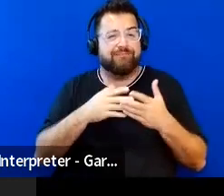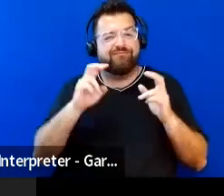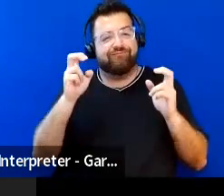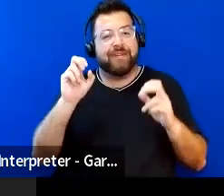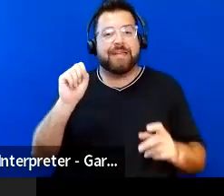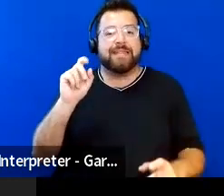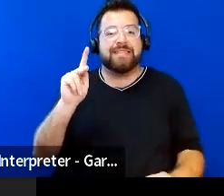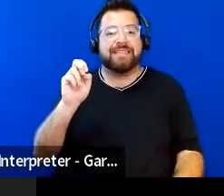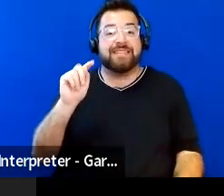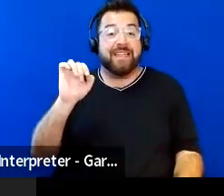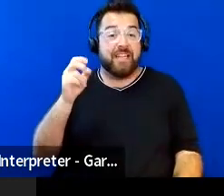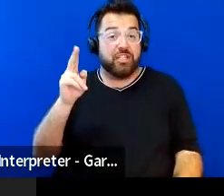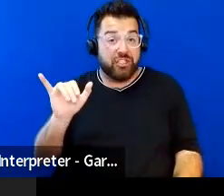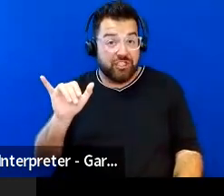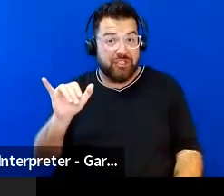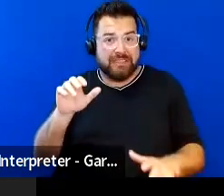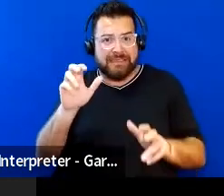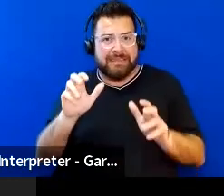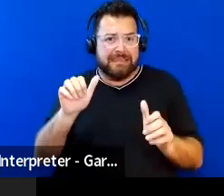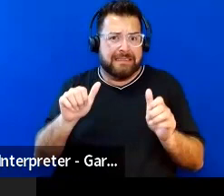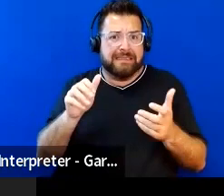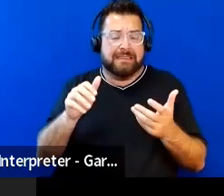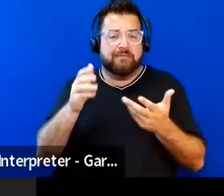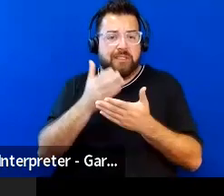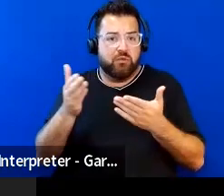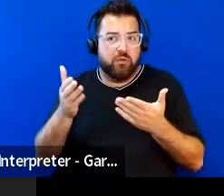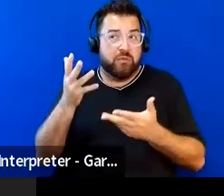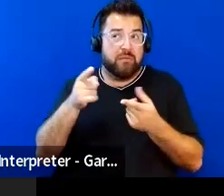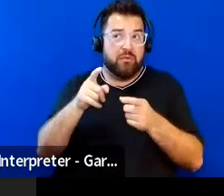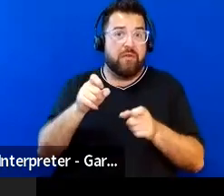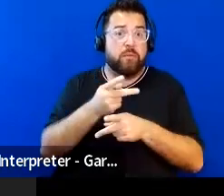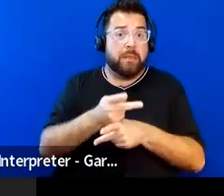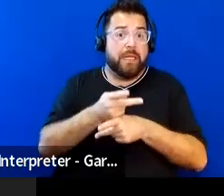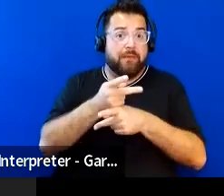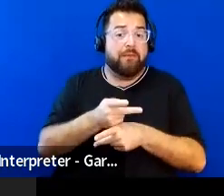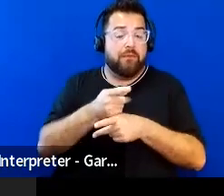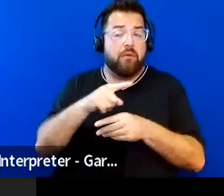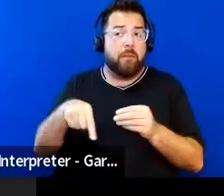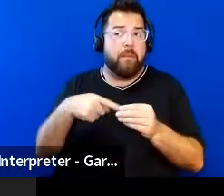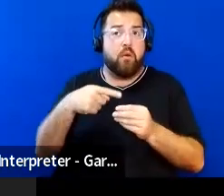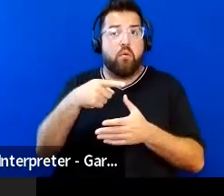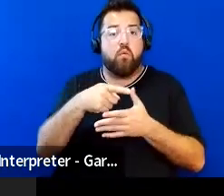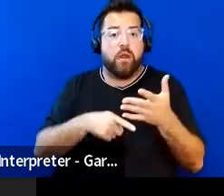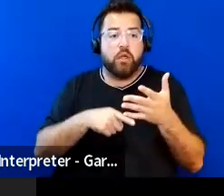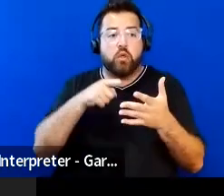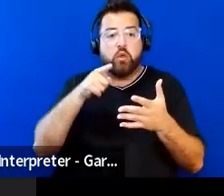to be careful about what you are coming